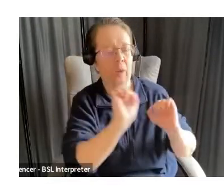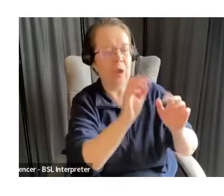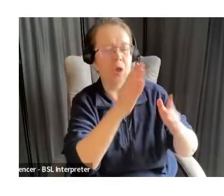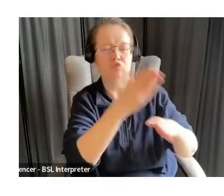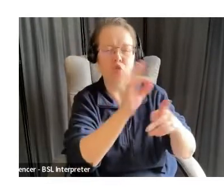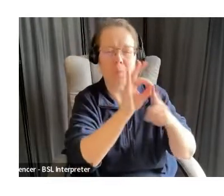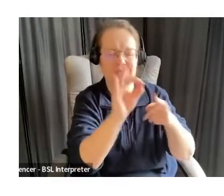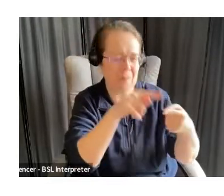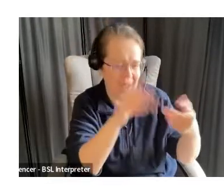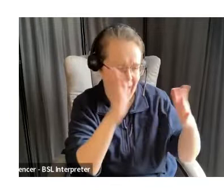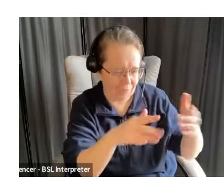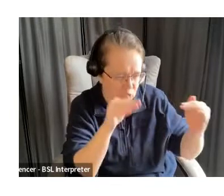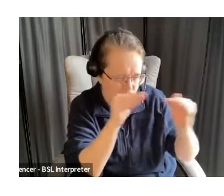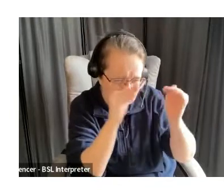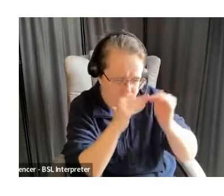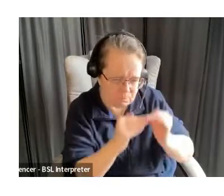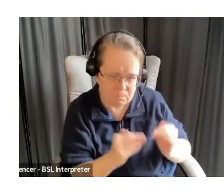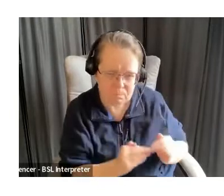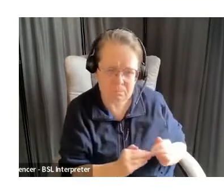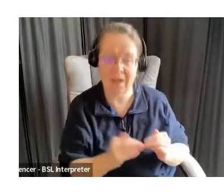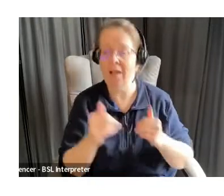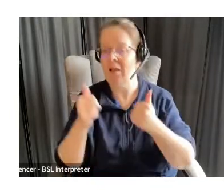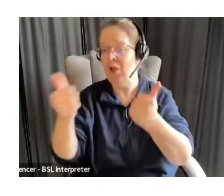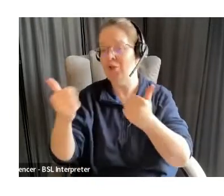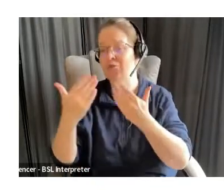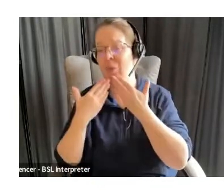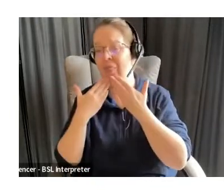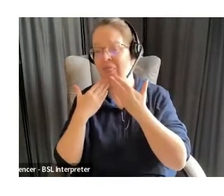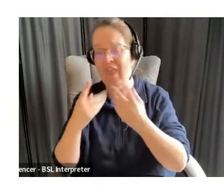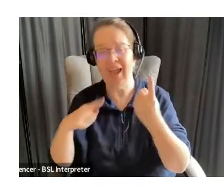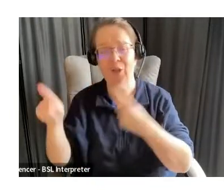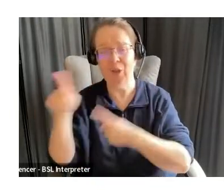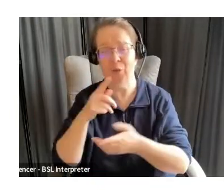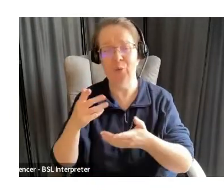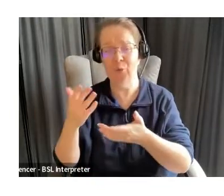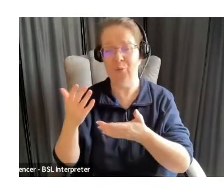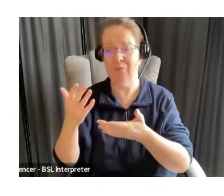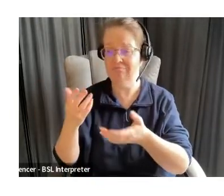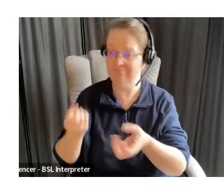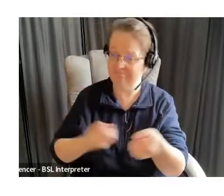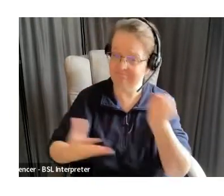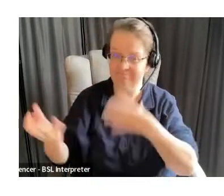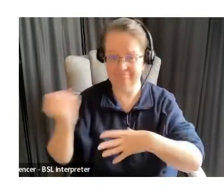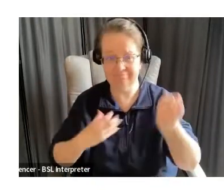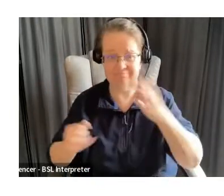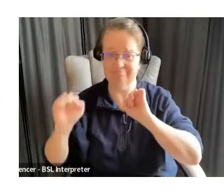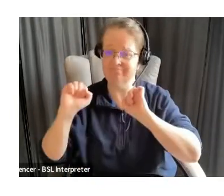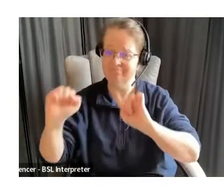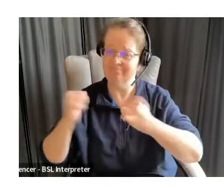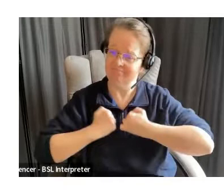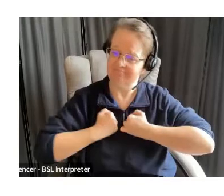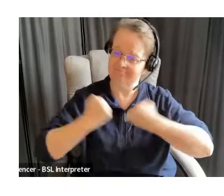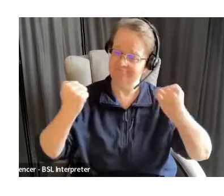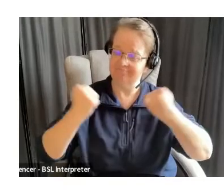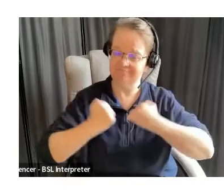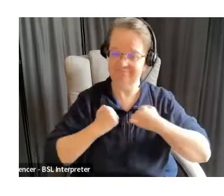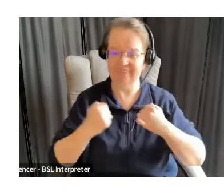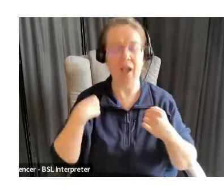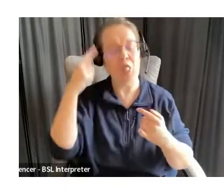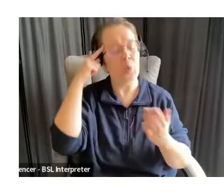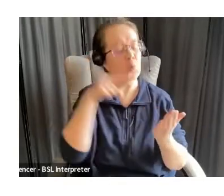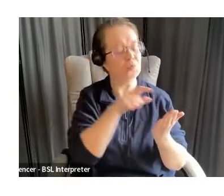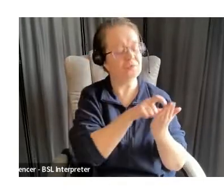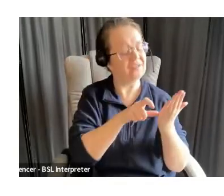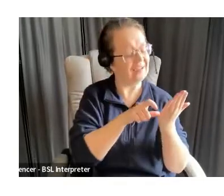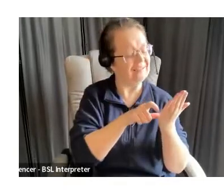spec. So thank you very much for sharing your insights. And again, I just thought I would share that in a kind of a